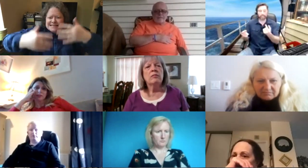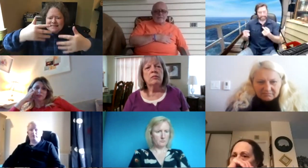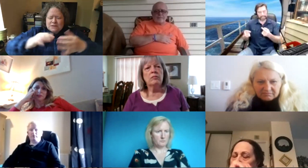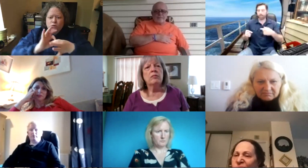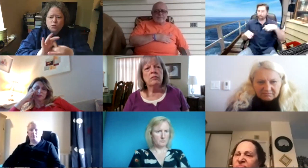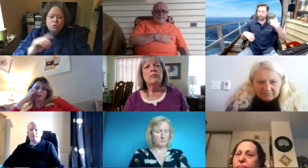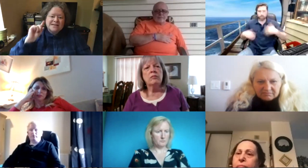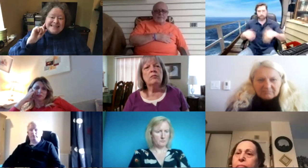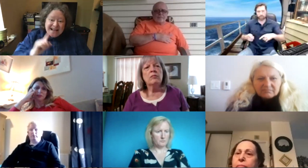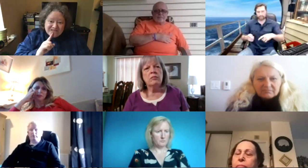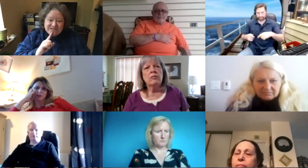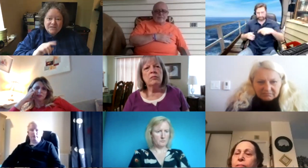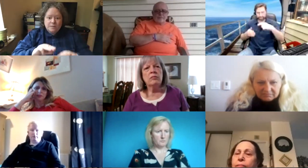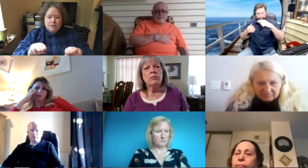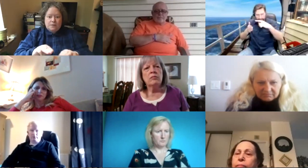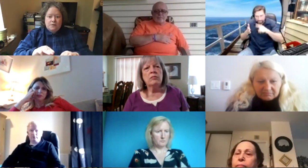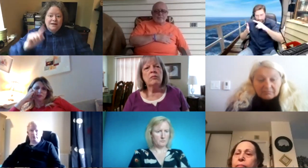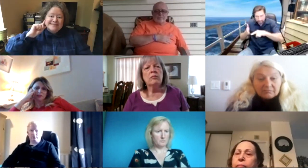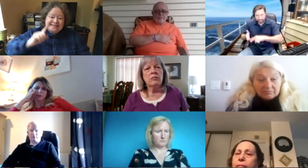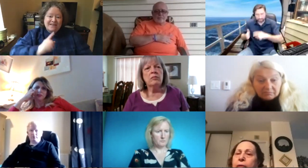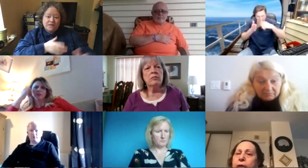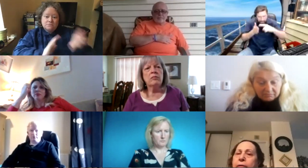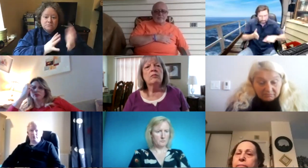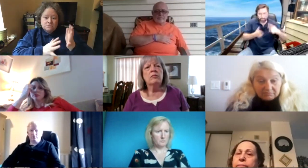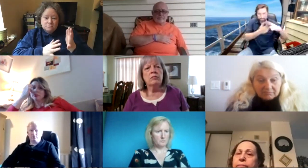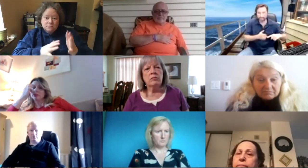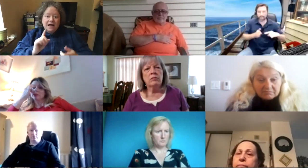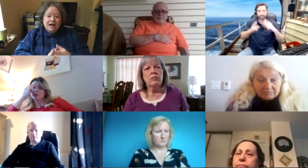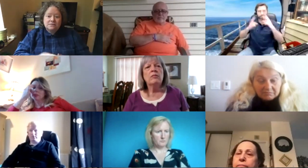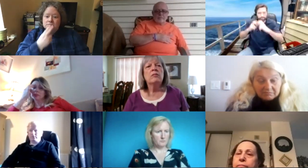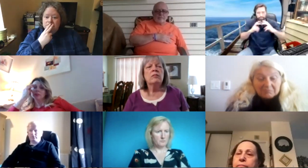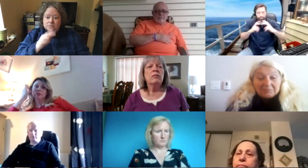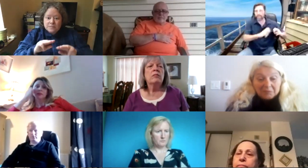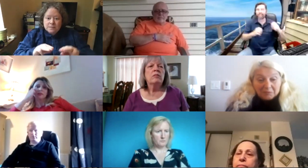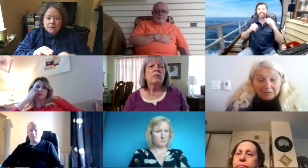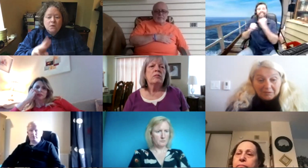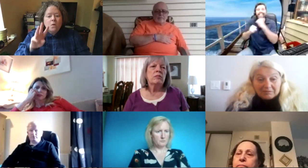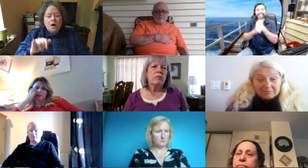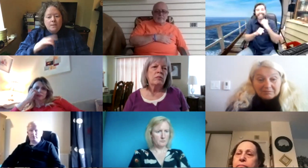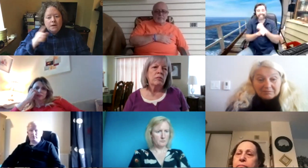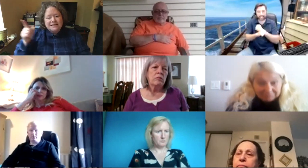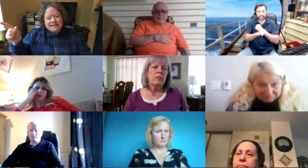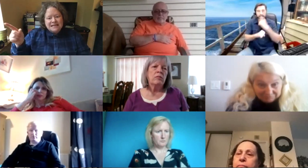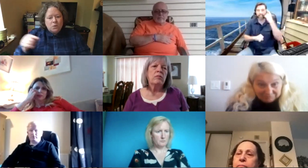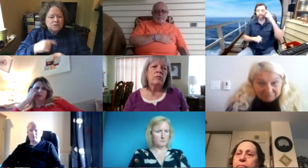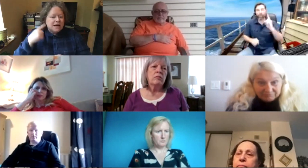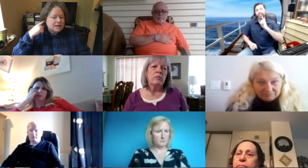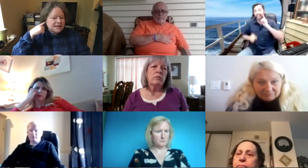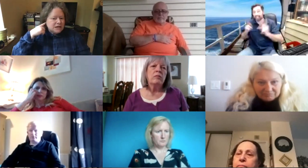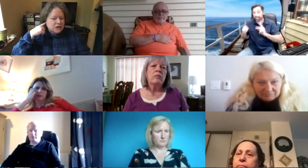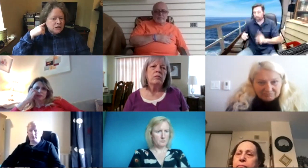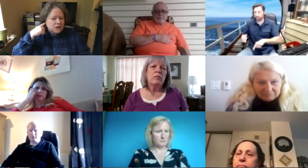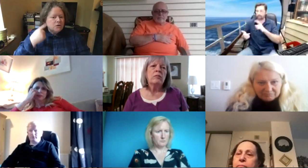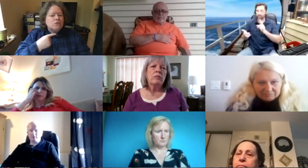detailed breakdowns of statistics in relation to deaf people, deaf sign language users, and dumb